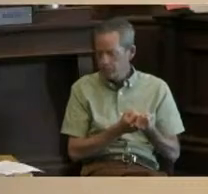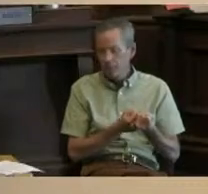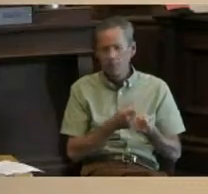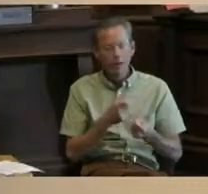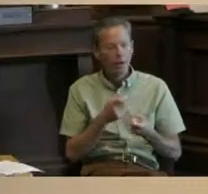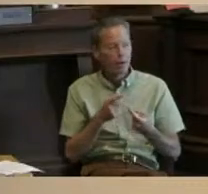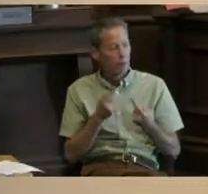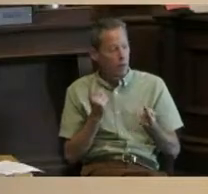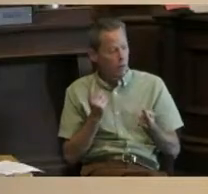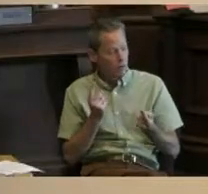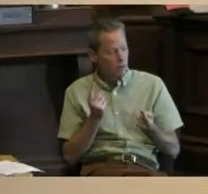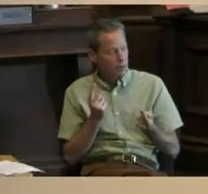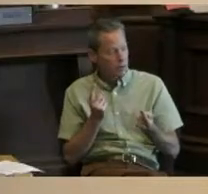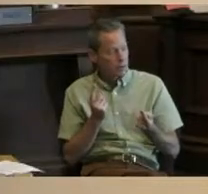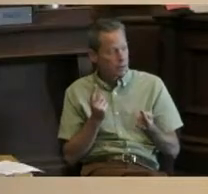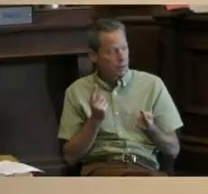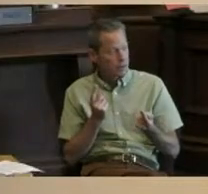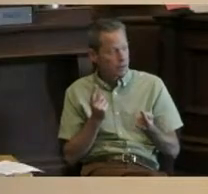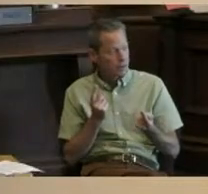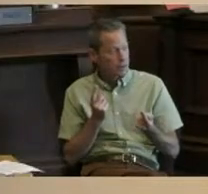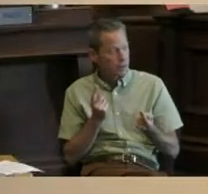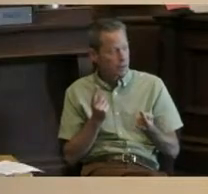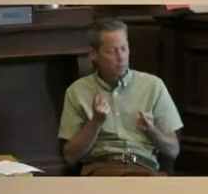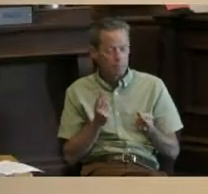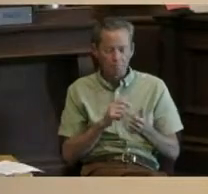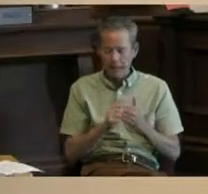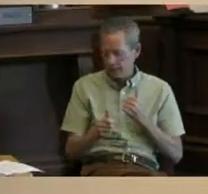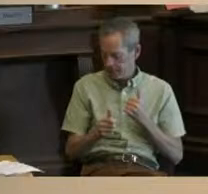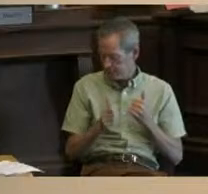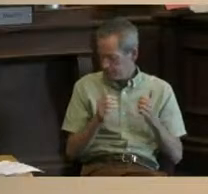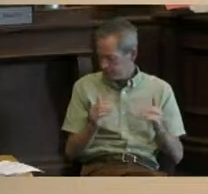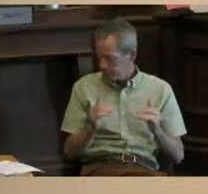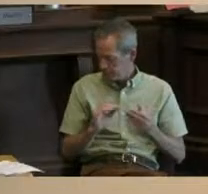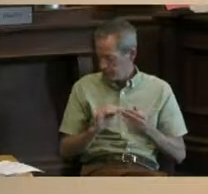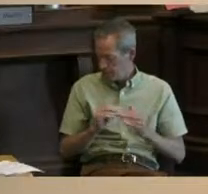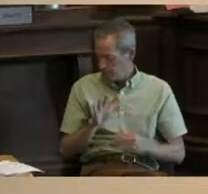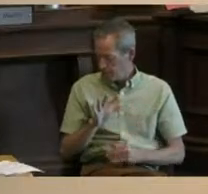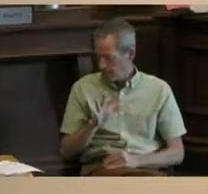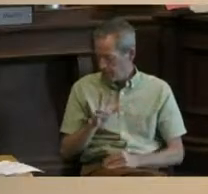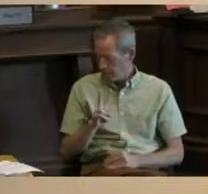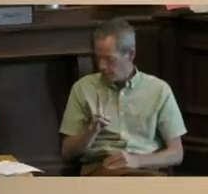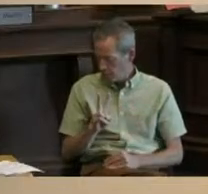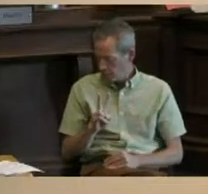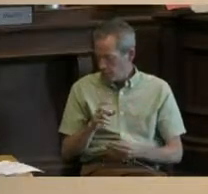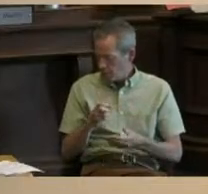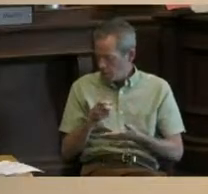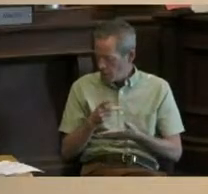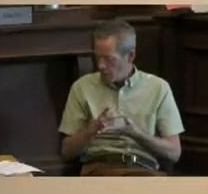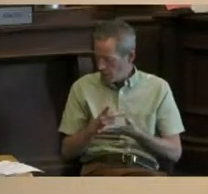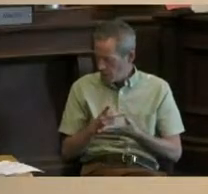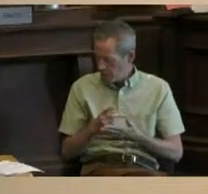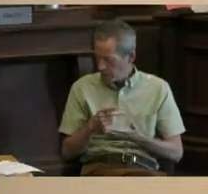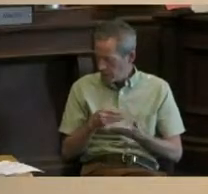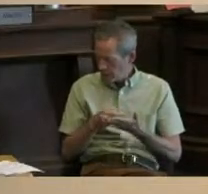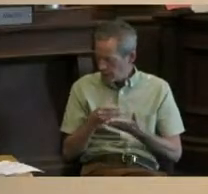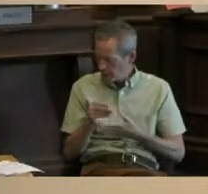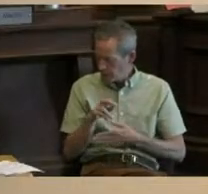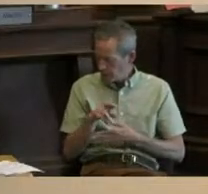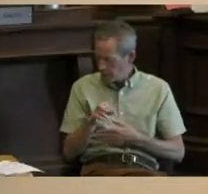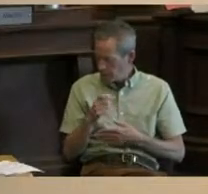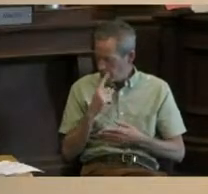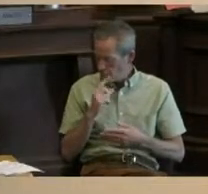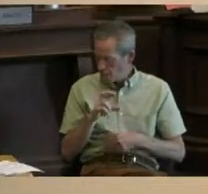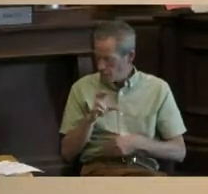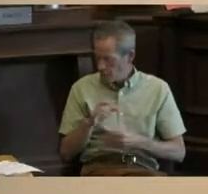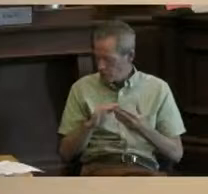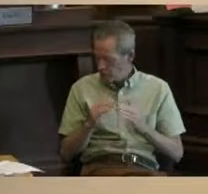Aye. All opposed, please say nay. Introductory passes. Introductory number 352, authorizing the acquisition of real estate